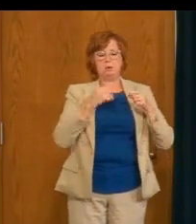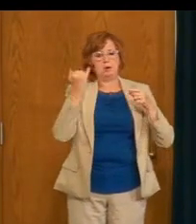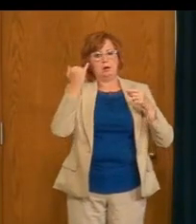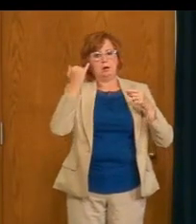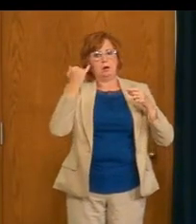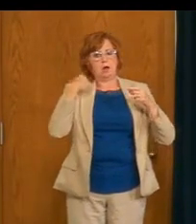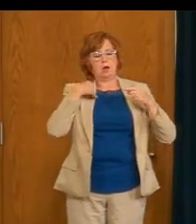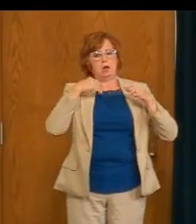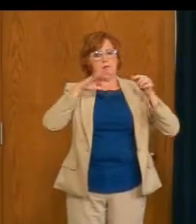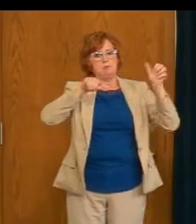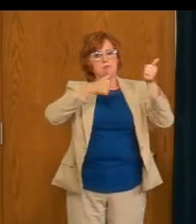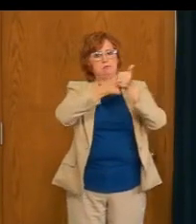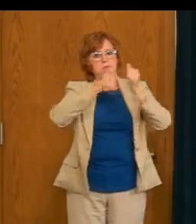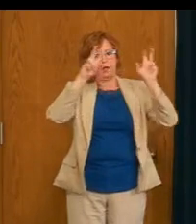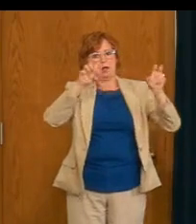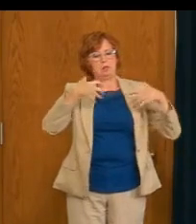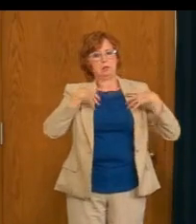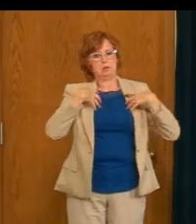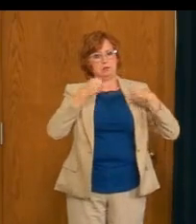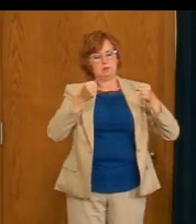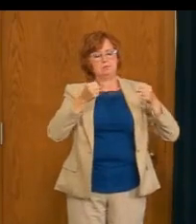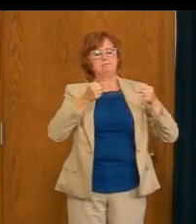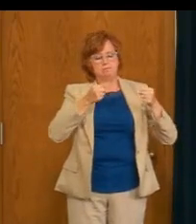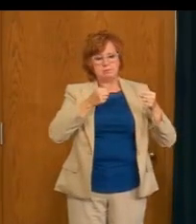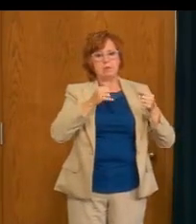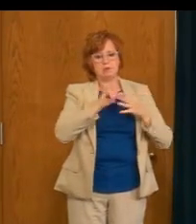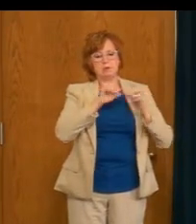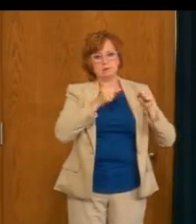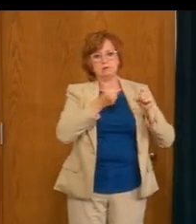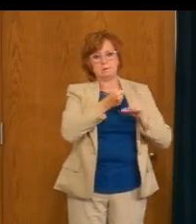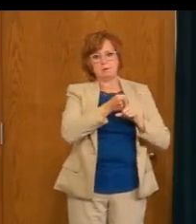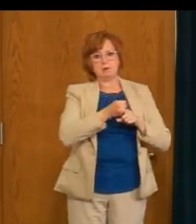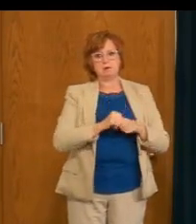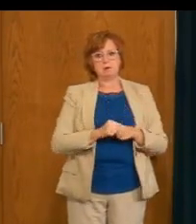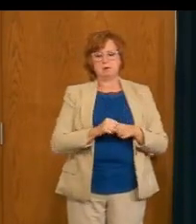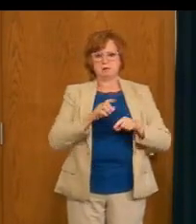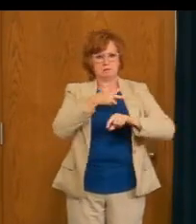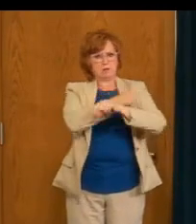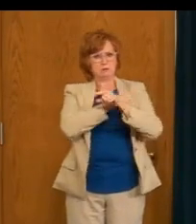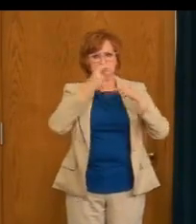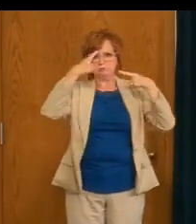the vaccines seem to be working well for the most part across all age groups.